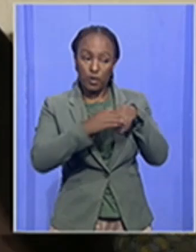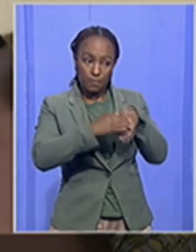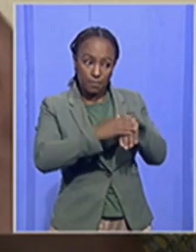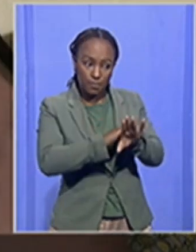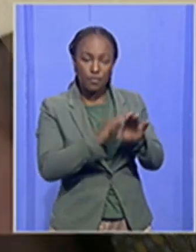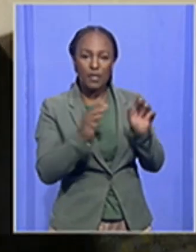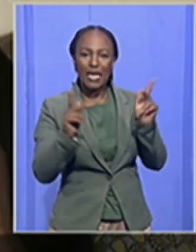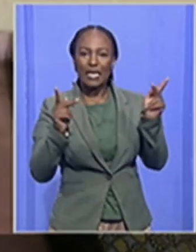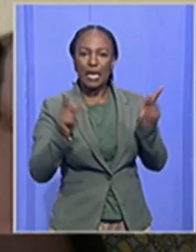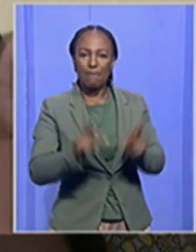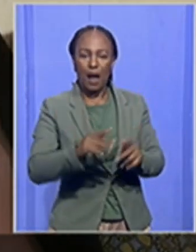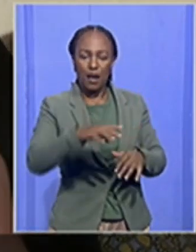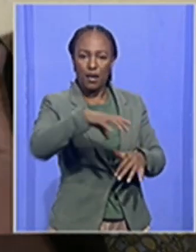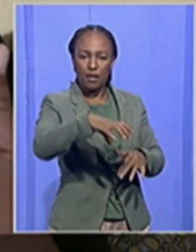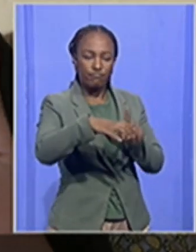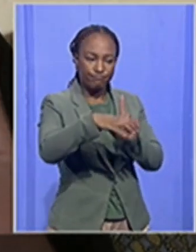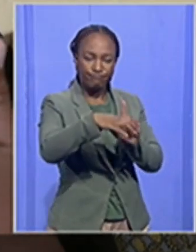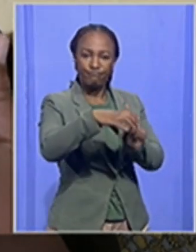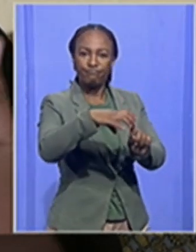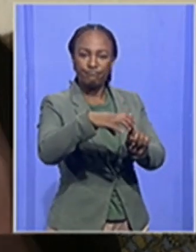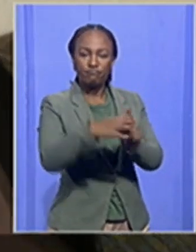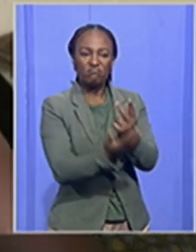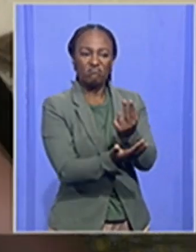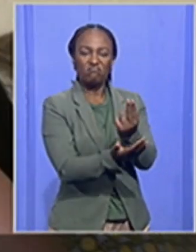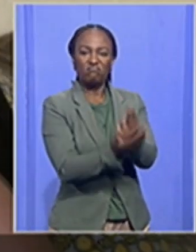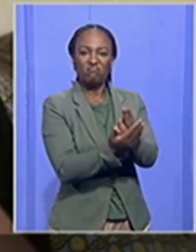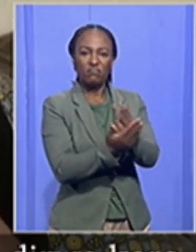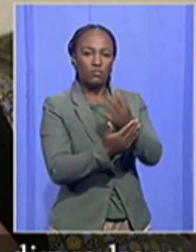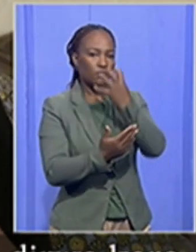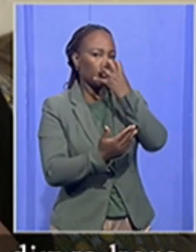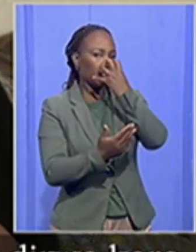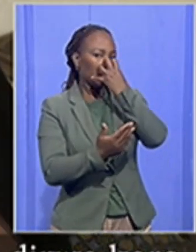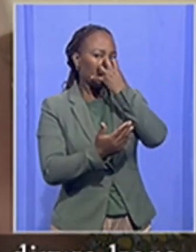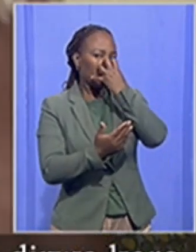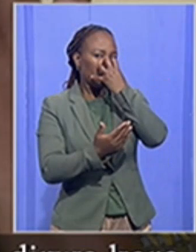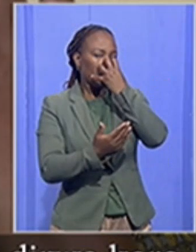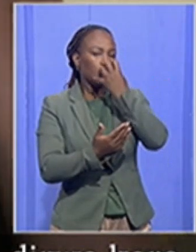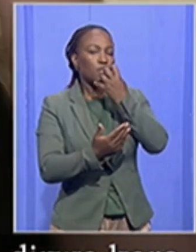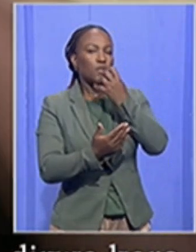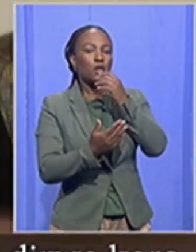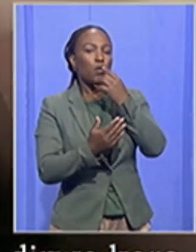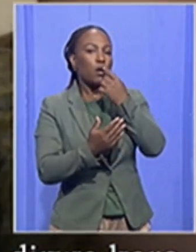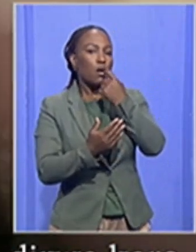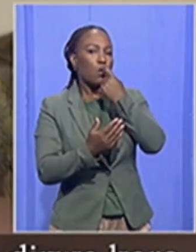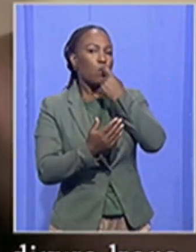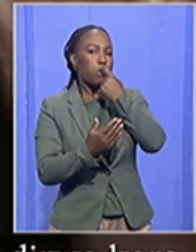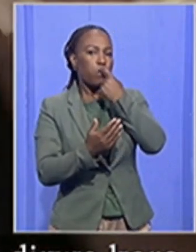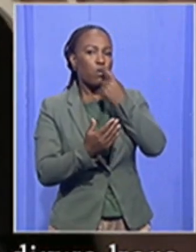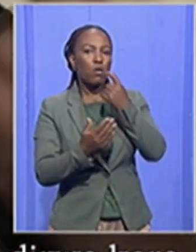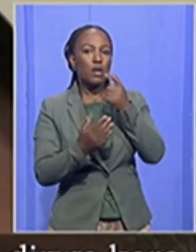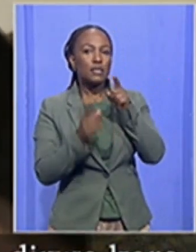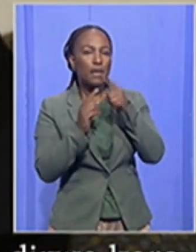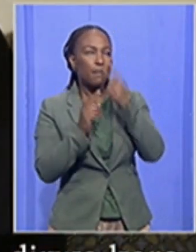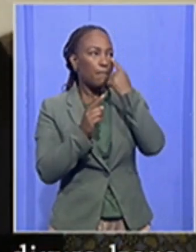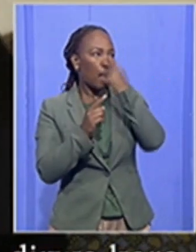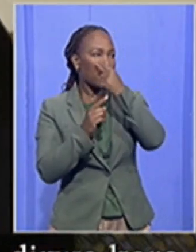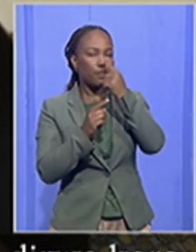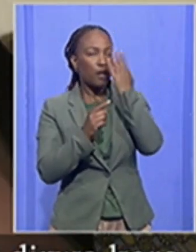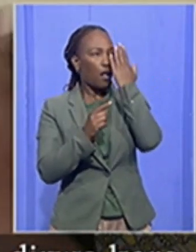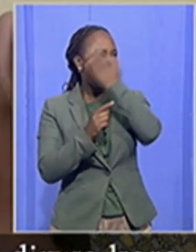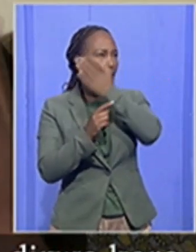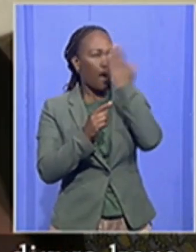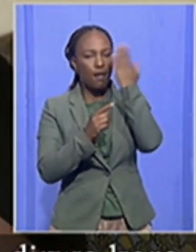a sa bui a le mo di-dripping a tsentse pipe yana mo leganong a budile matlho la o mo dira so a sa